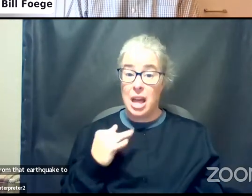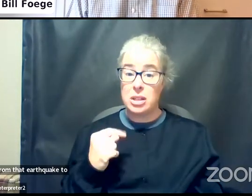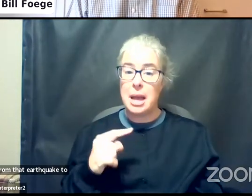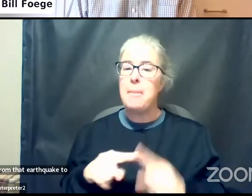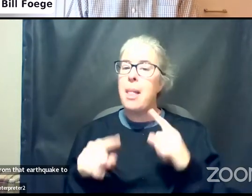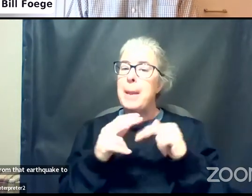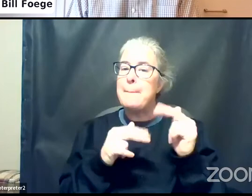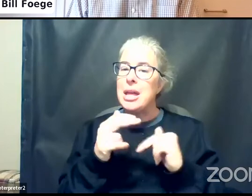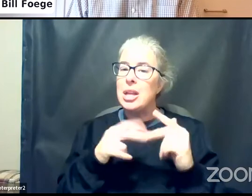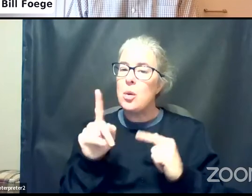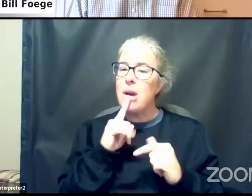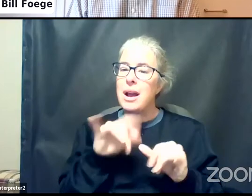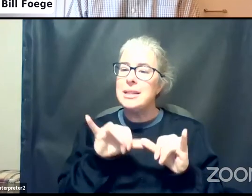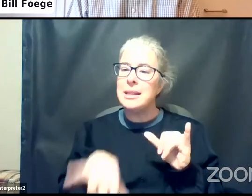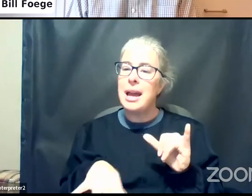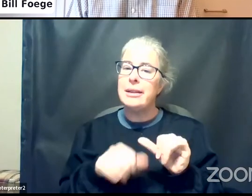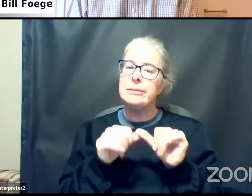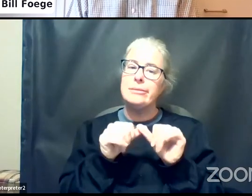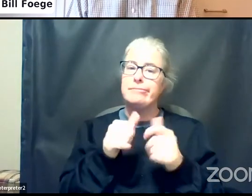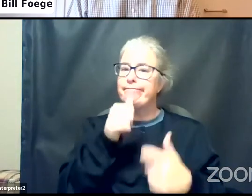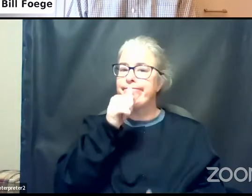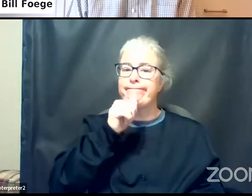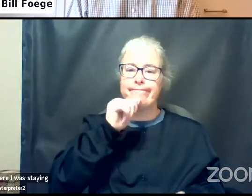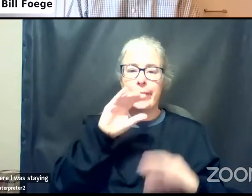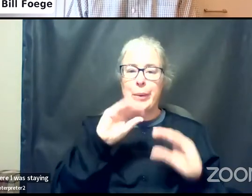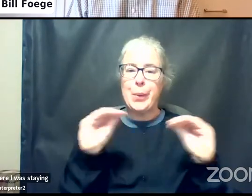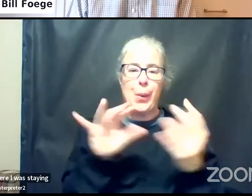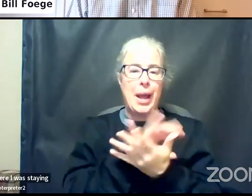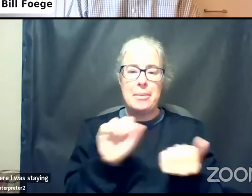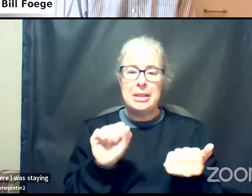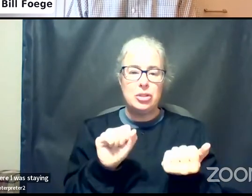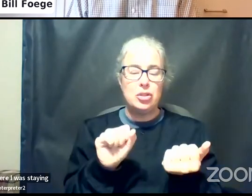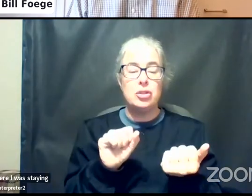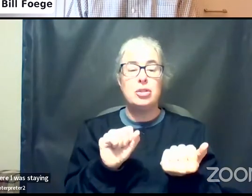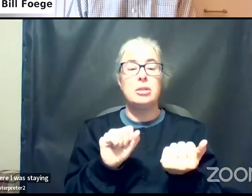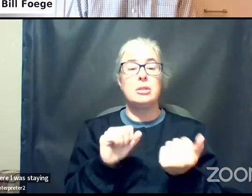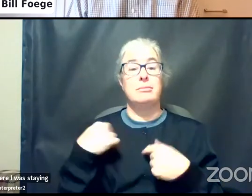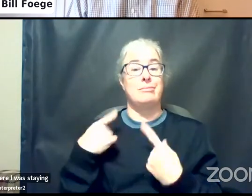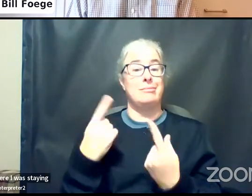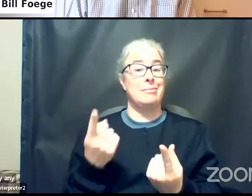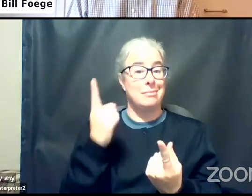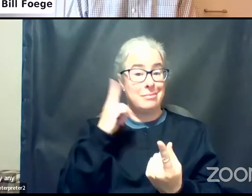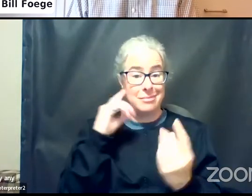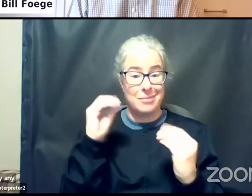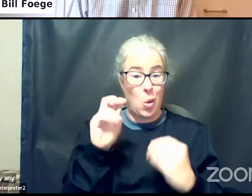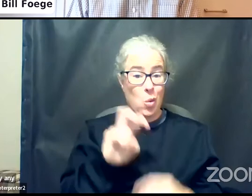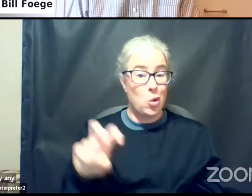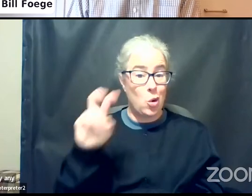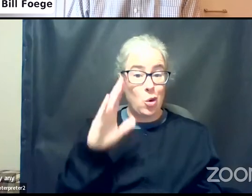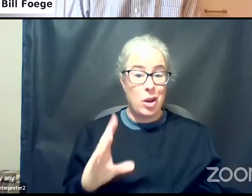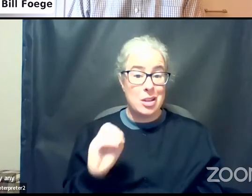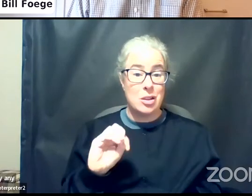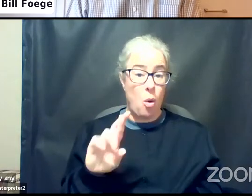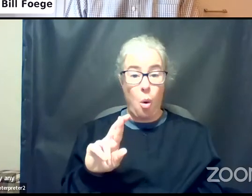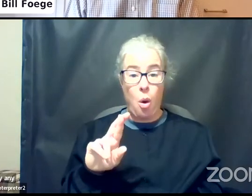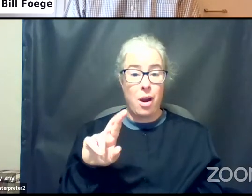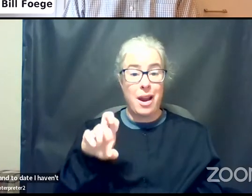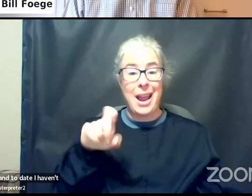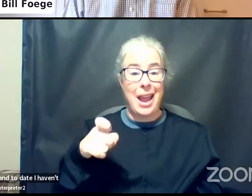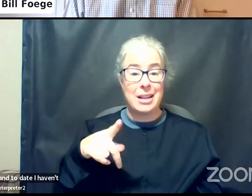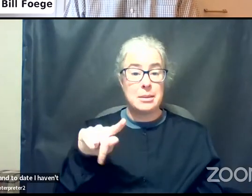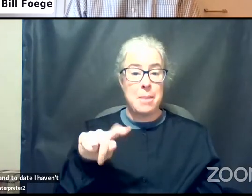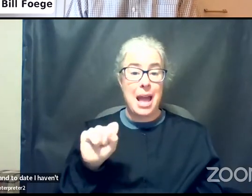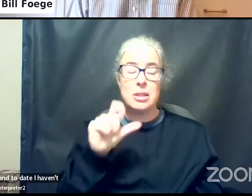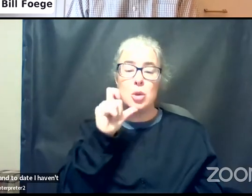but the building where I was staying sustained hardly any damage um and to date I haven't heard of any tourists or expats having been